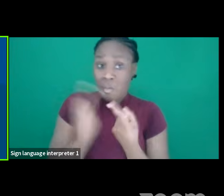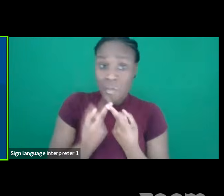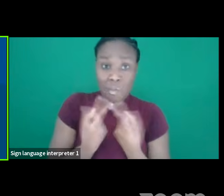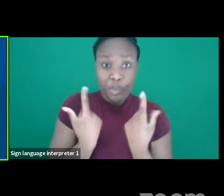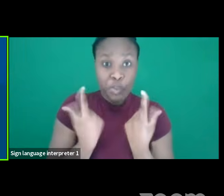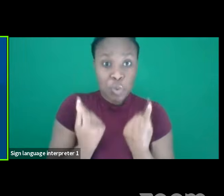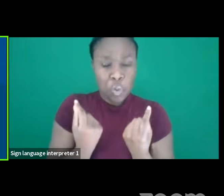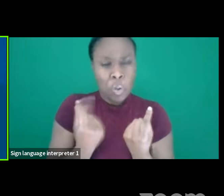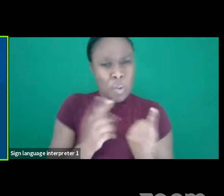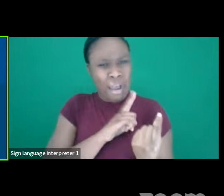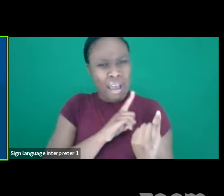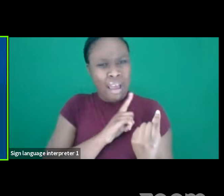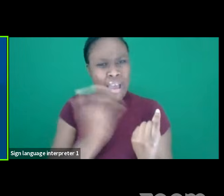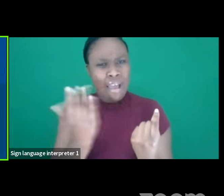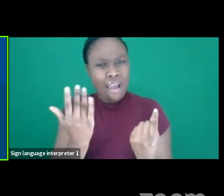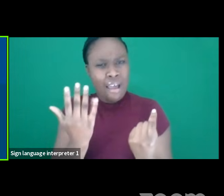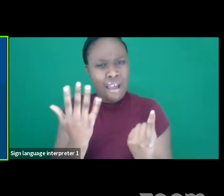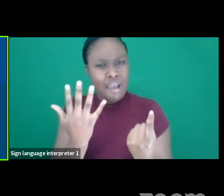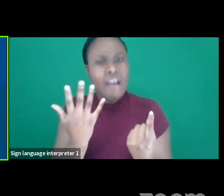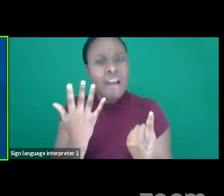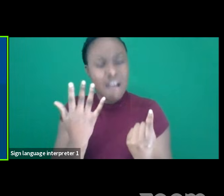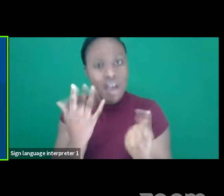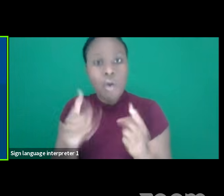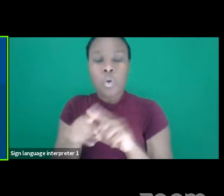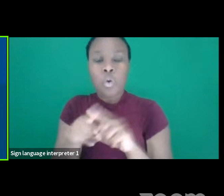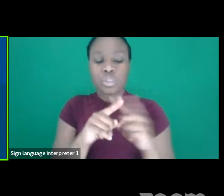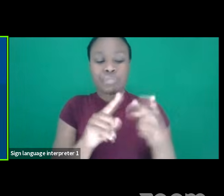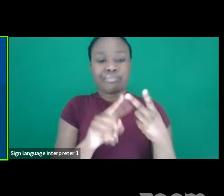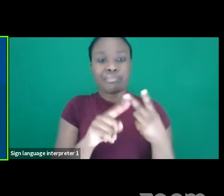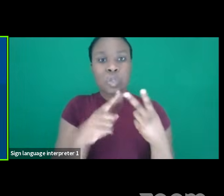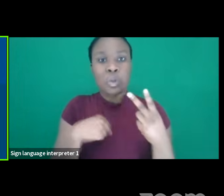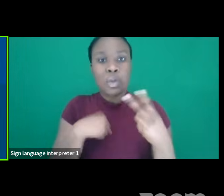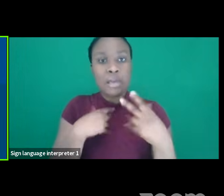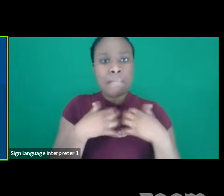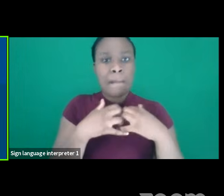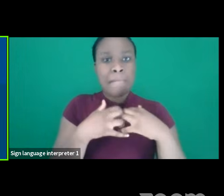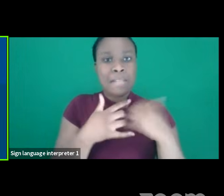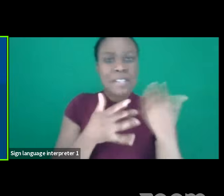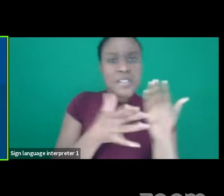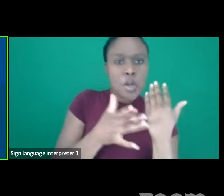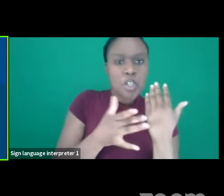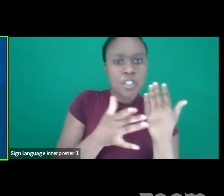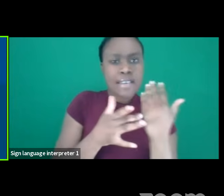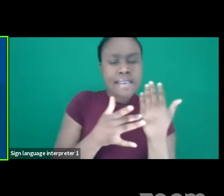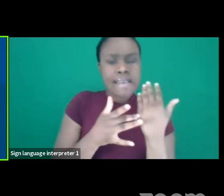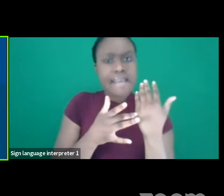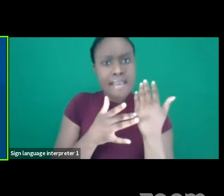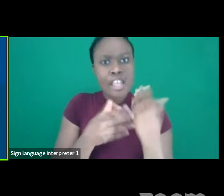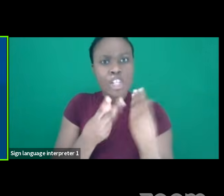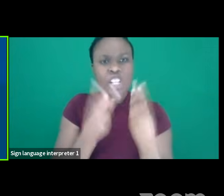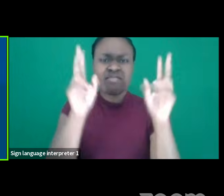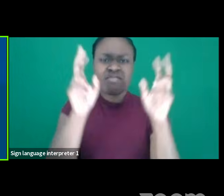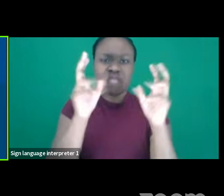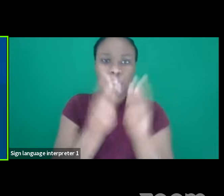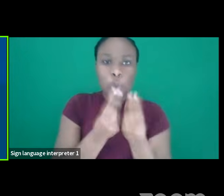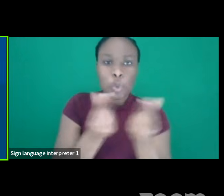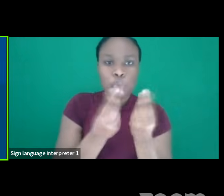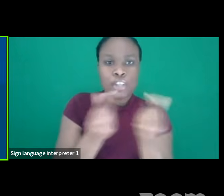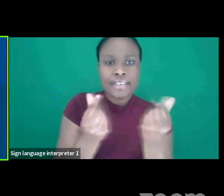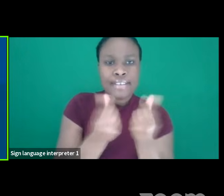doing them, and to understand the solutions that we put in together and really what drives those solutions. As I said, the